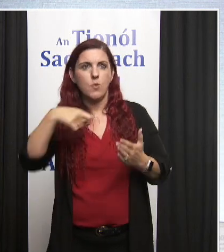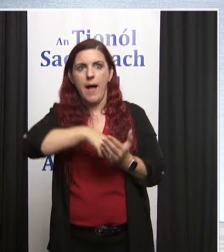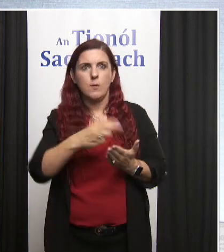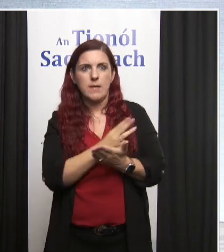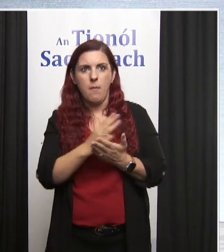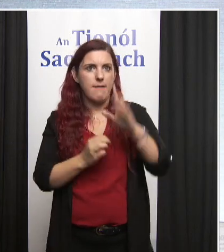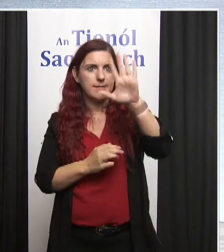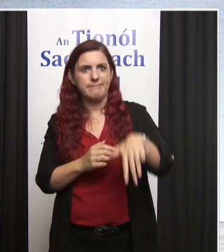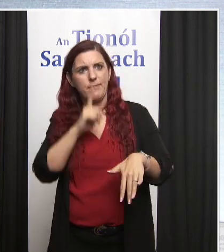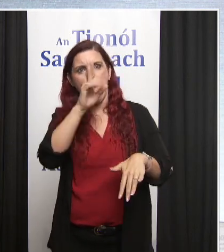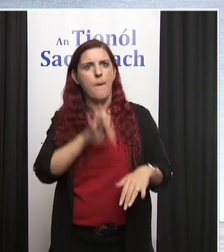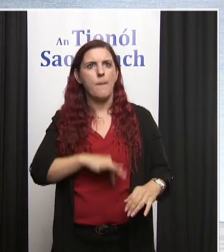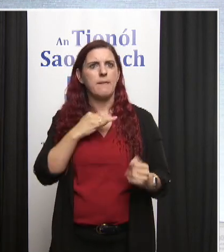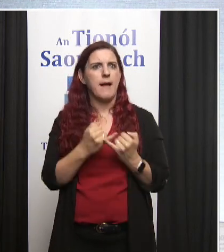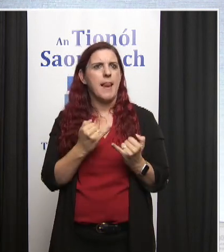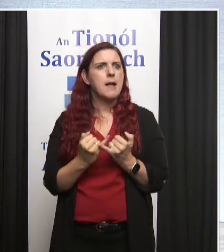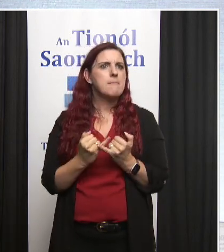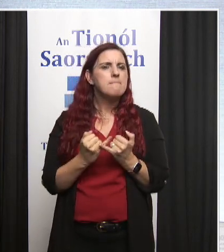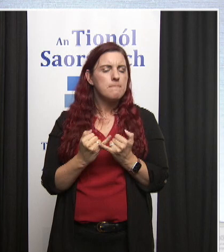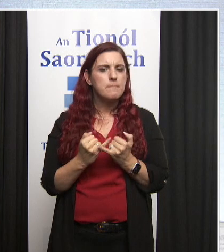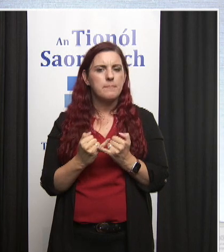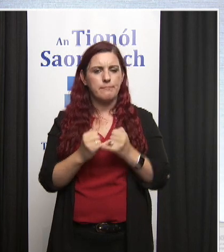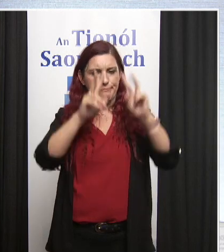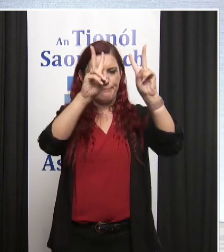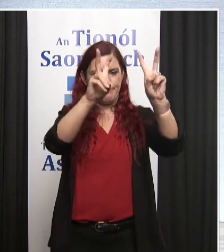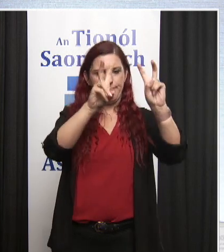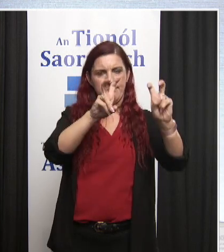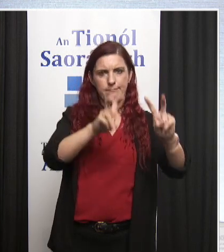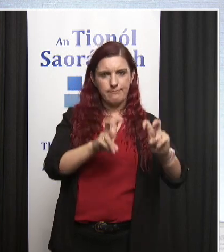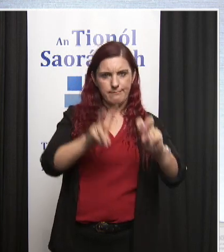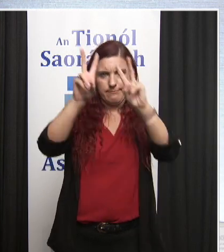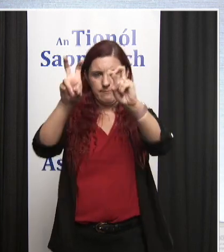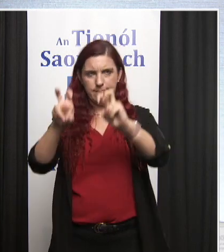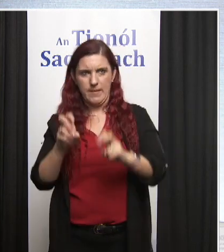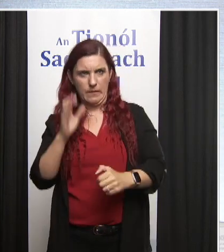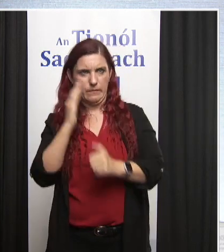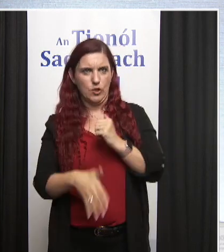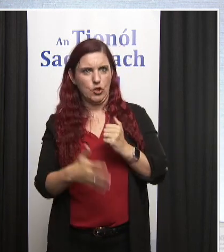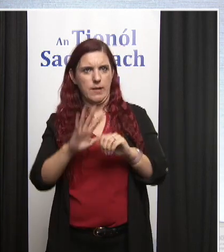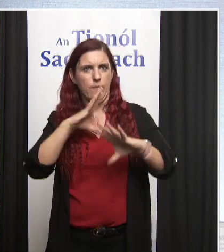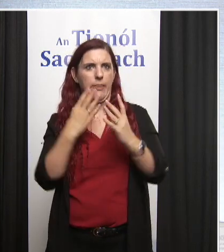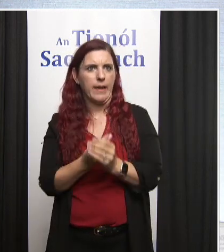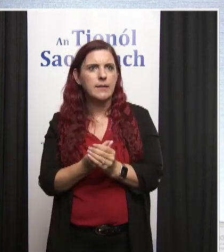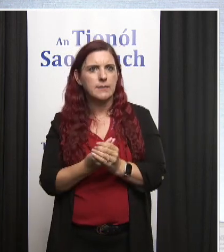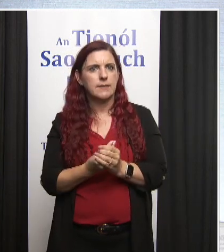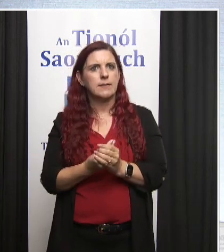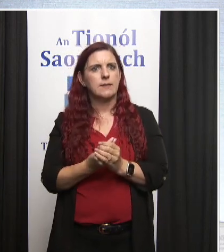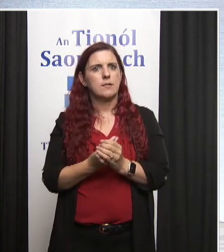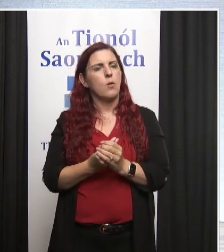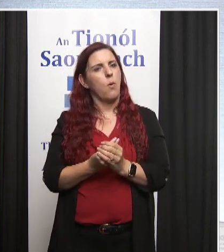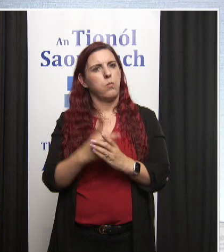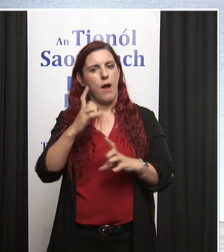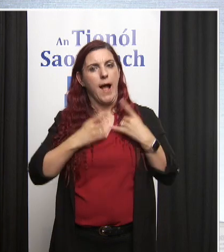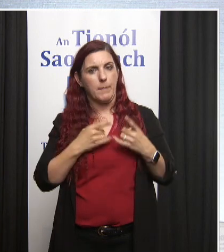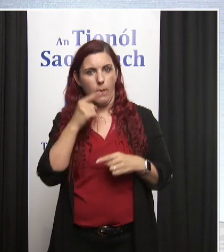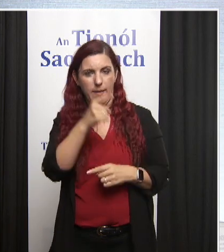slide because we felt that the headings already explained and outlined what we would like to see. So